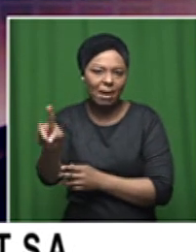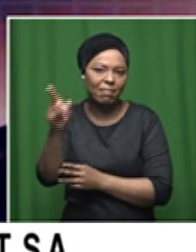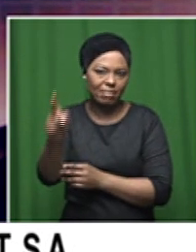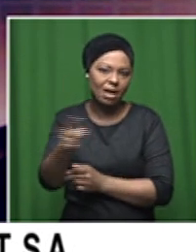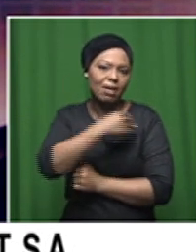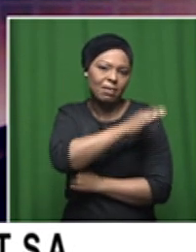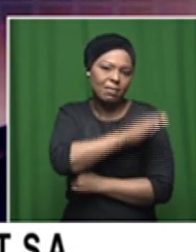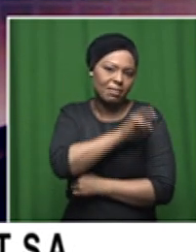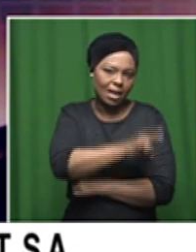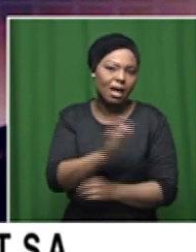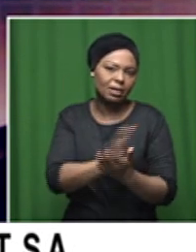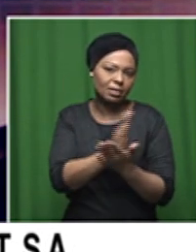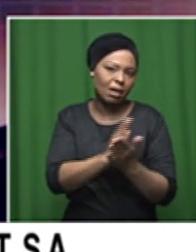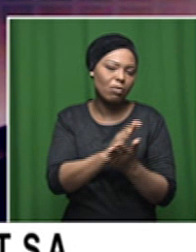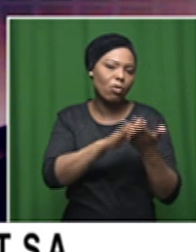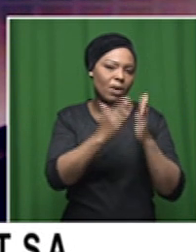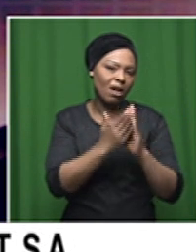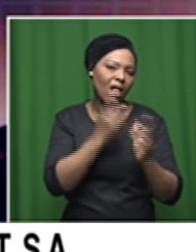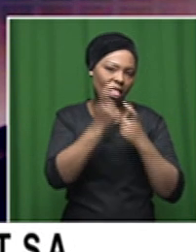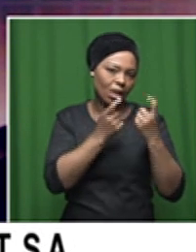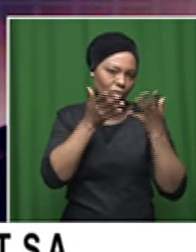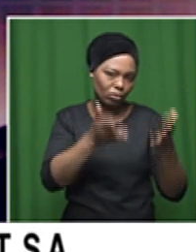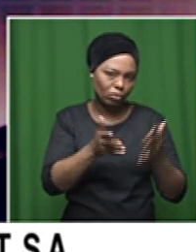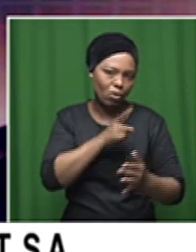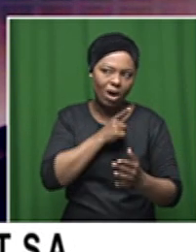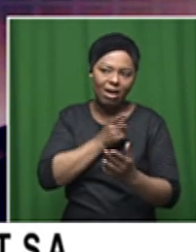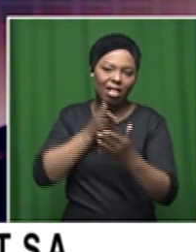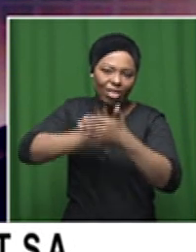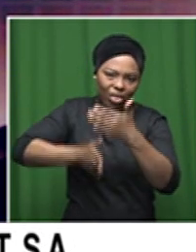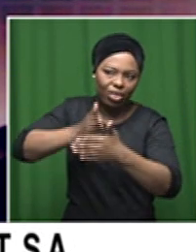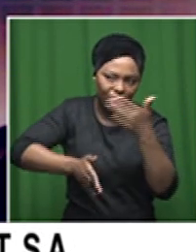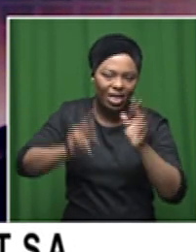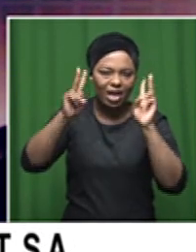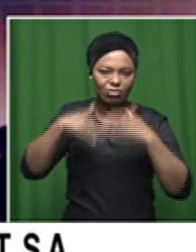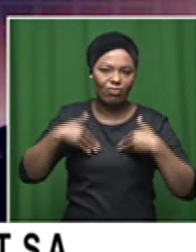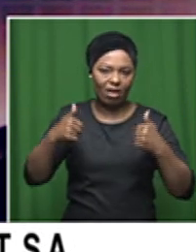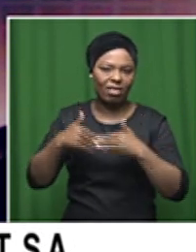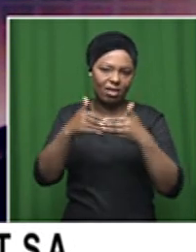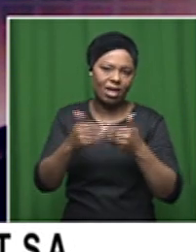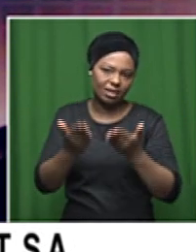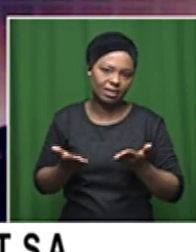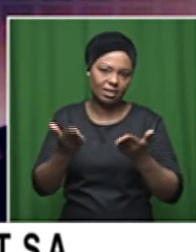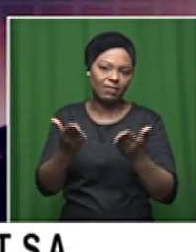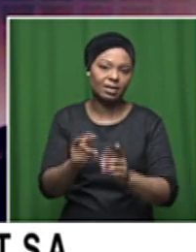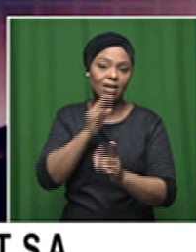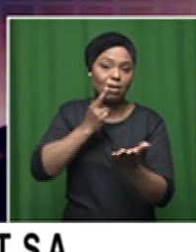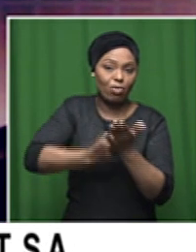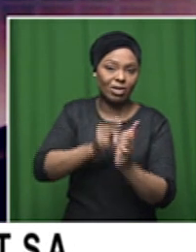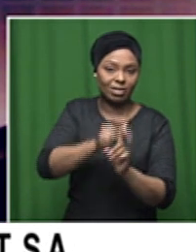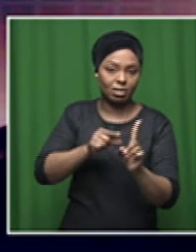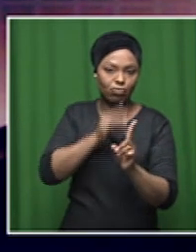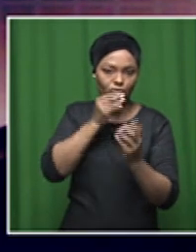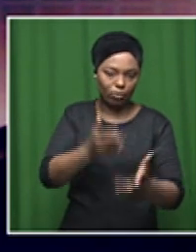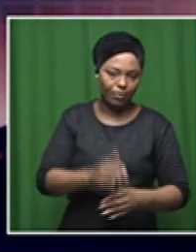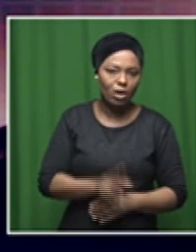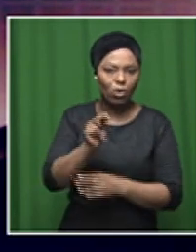are some of the issues that communities in the Northwest face when trying to access healthcare services, according to the second edition of the Richitse report. Now, the Northwest